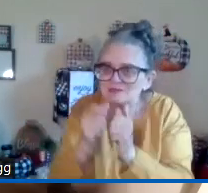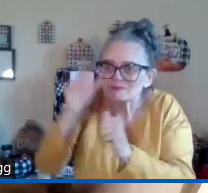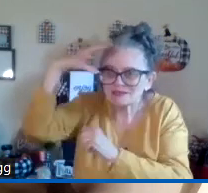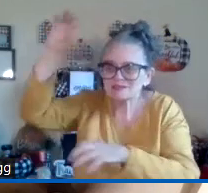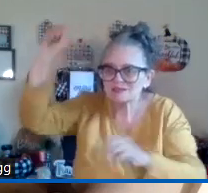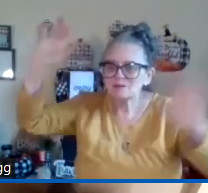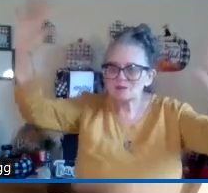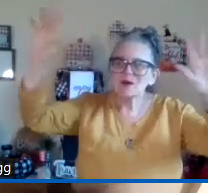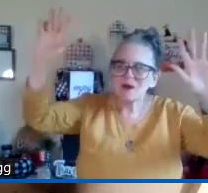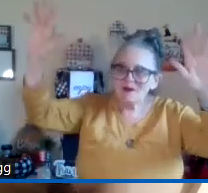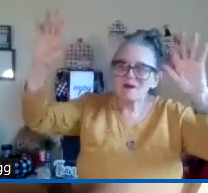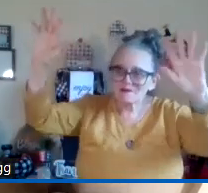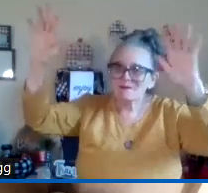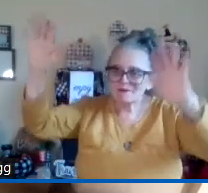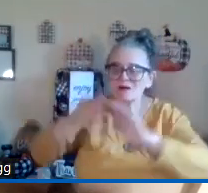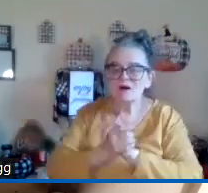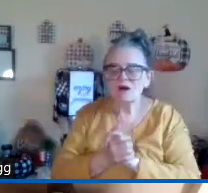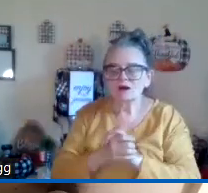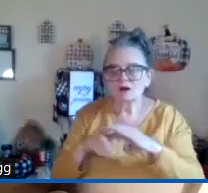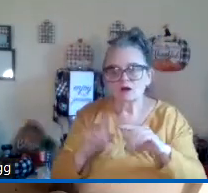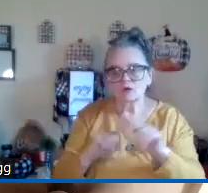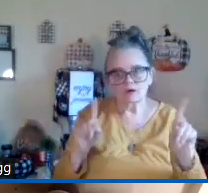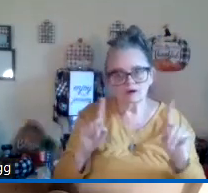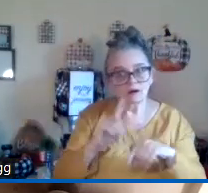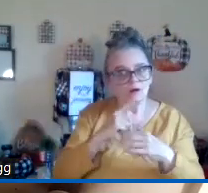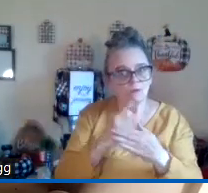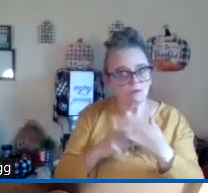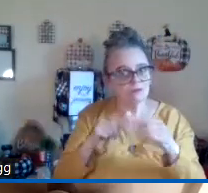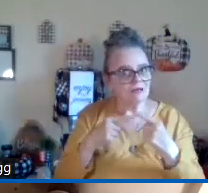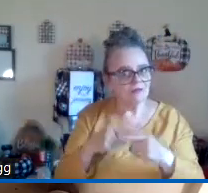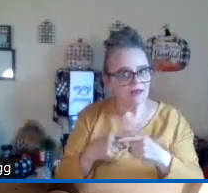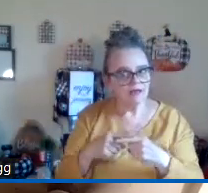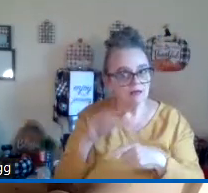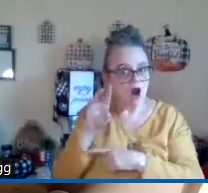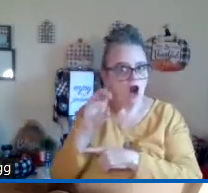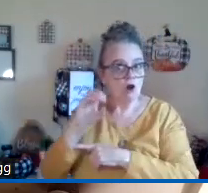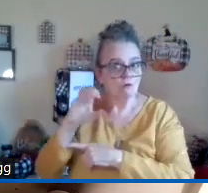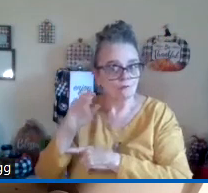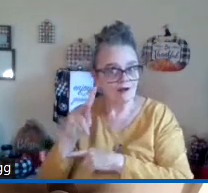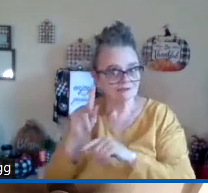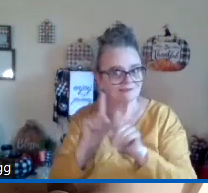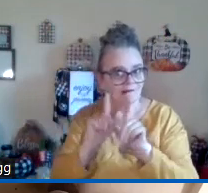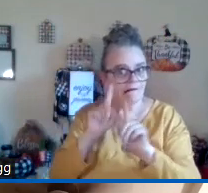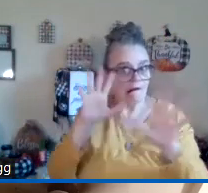need to continue in our belief and in our trust. That's 28.